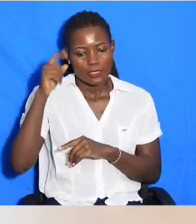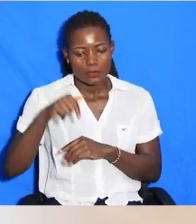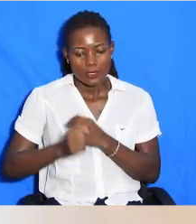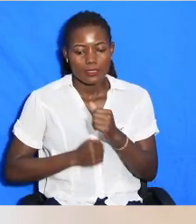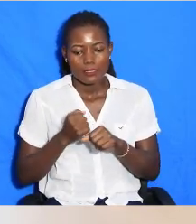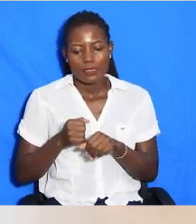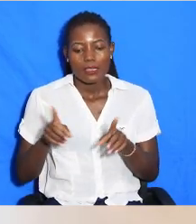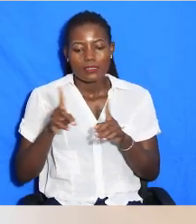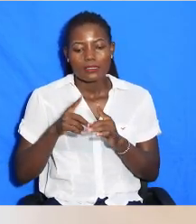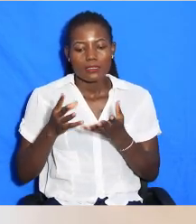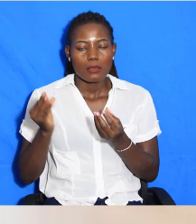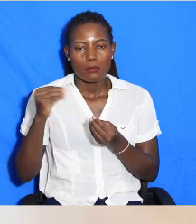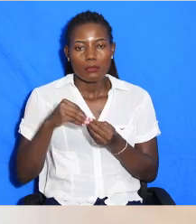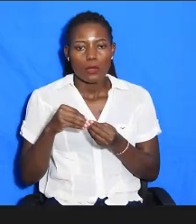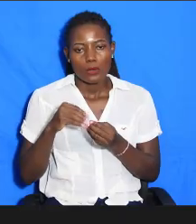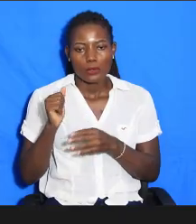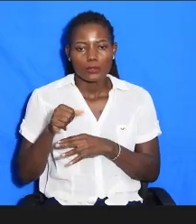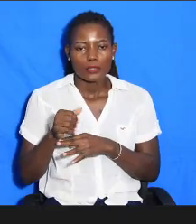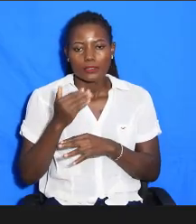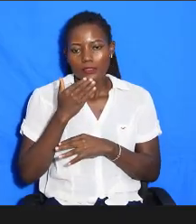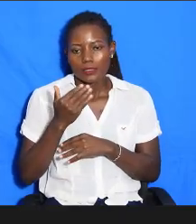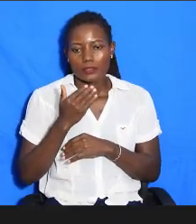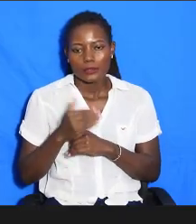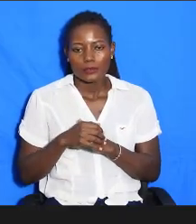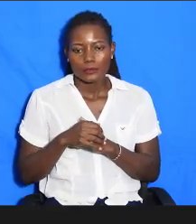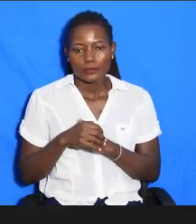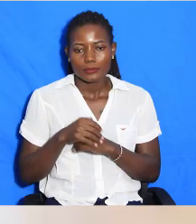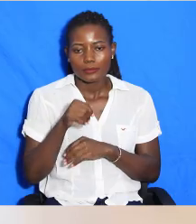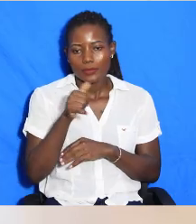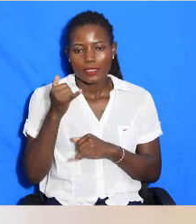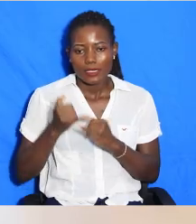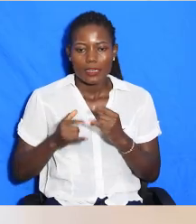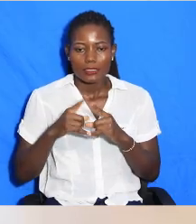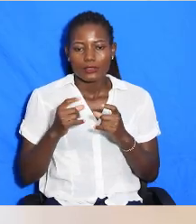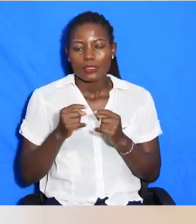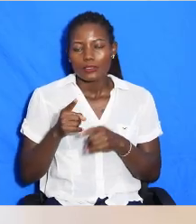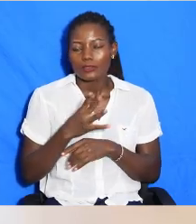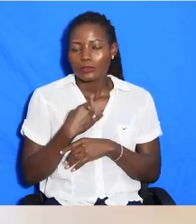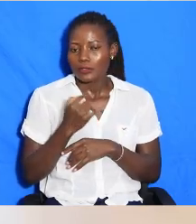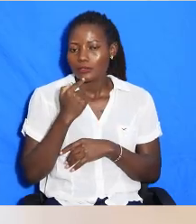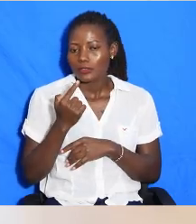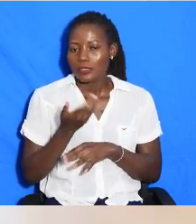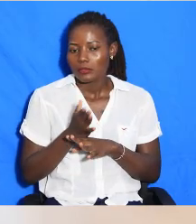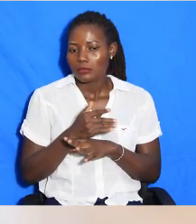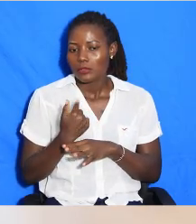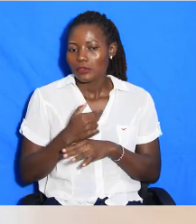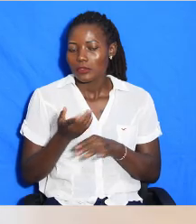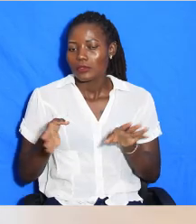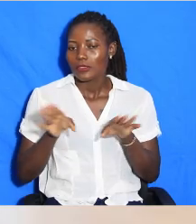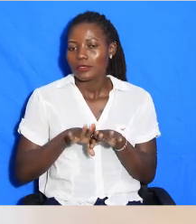further. Yes, Yeah. thank you so much. Any last word you'd want to say before we bring this to a close?